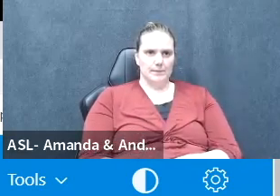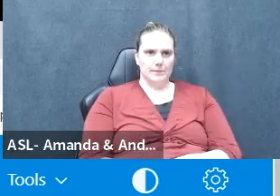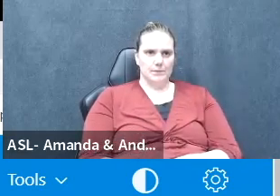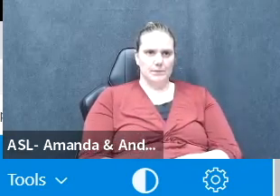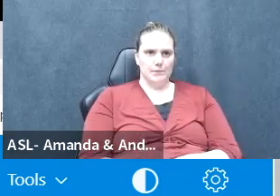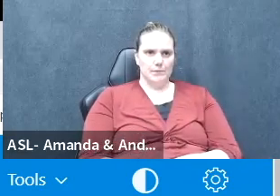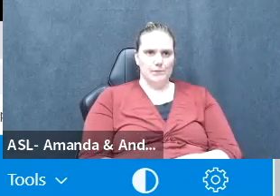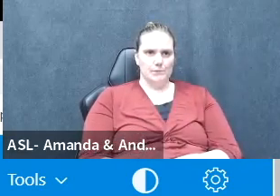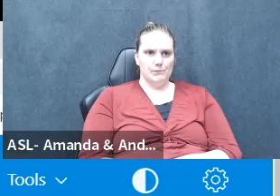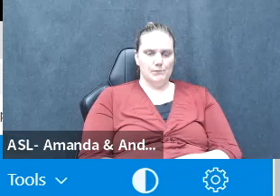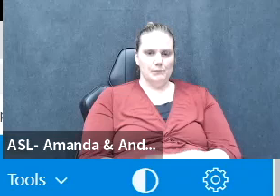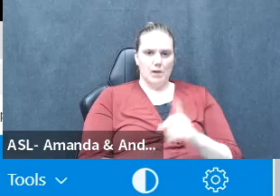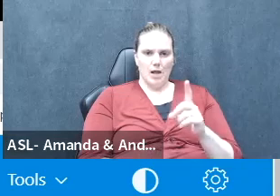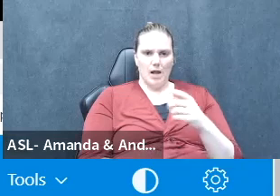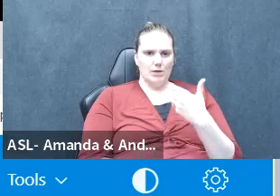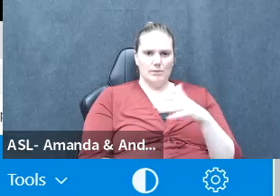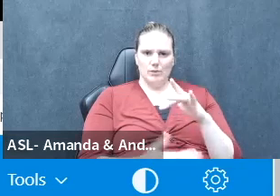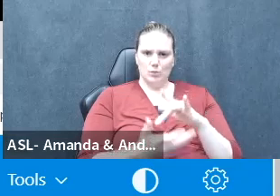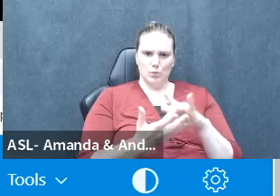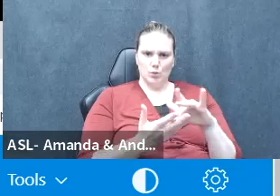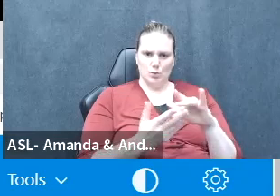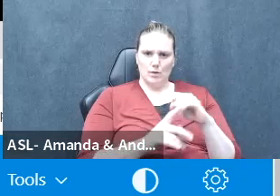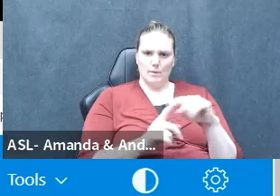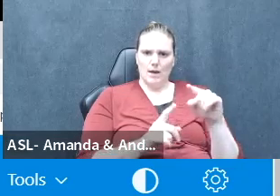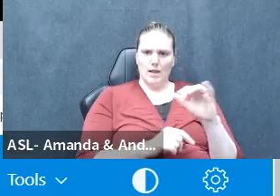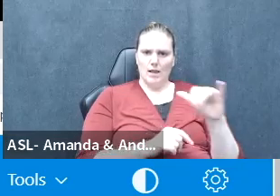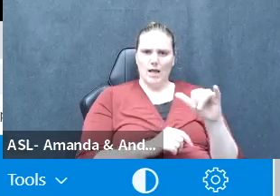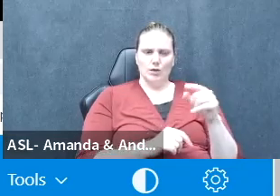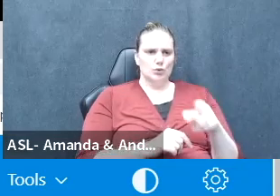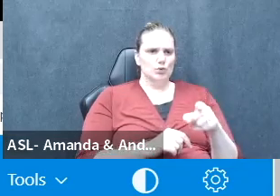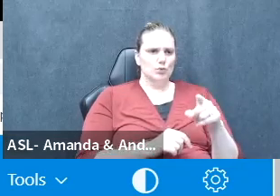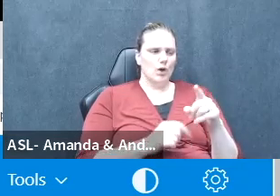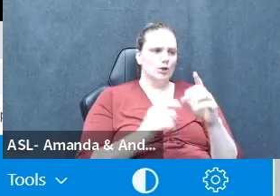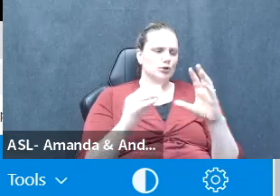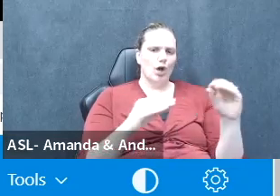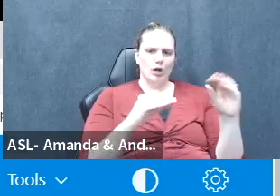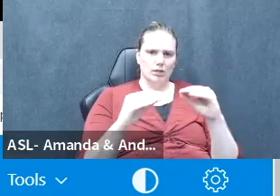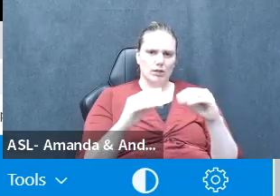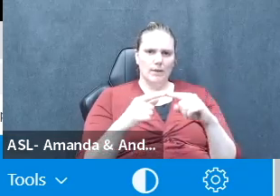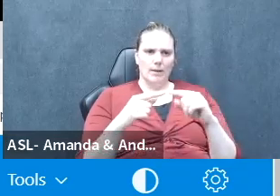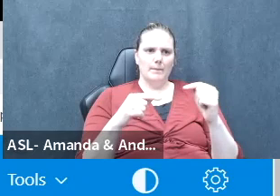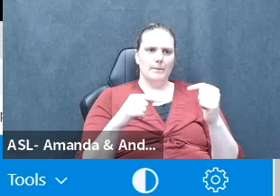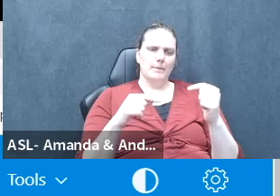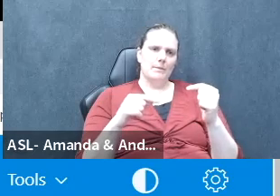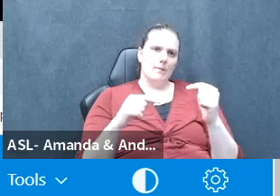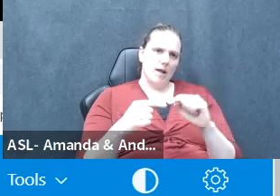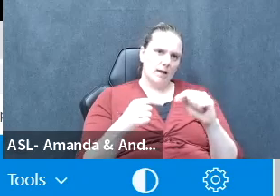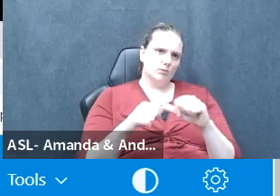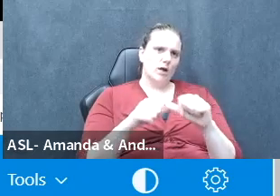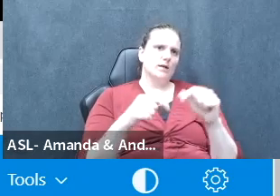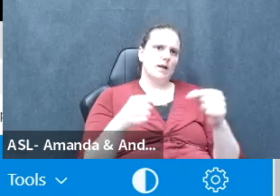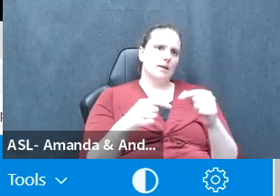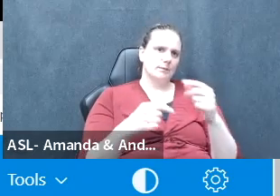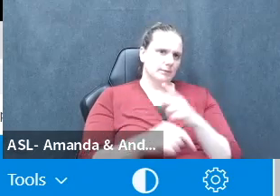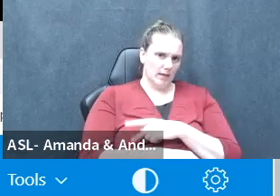So one, I don't mean to be really rude, but like you guys aren't talking about like pain, chronic pain patients and